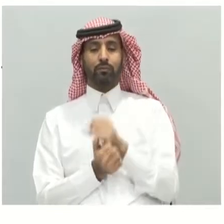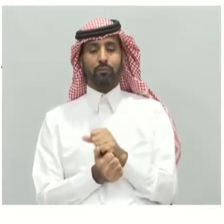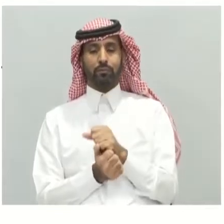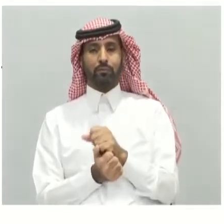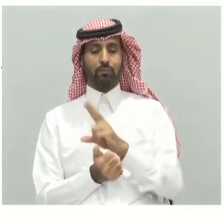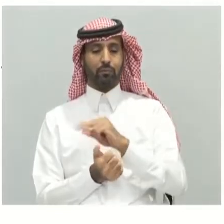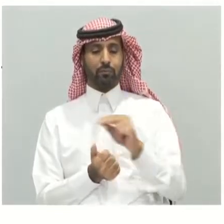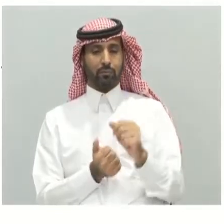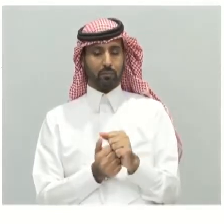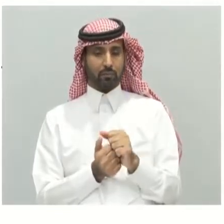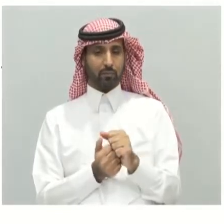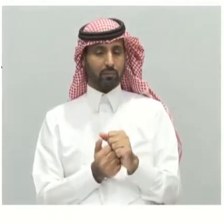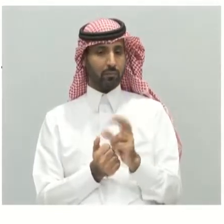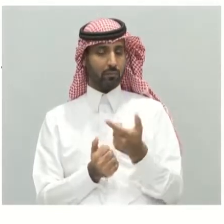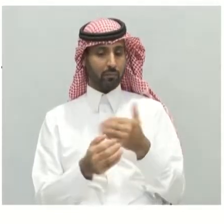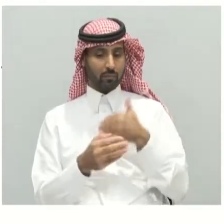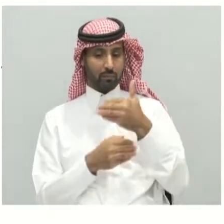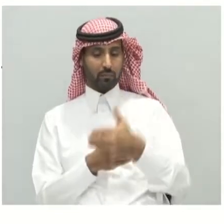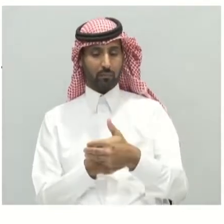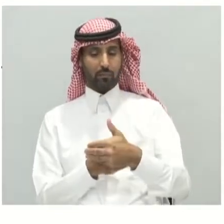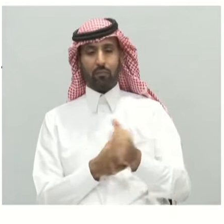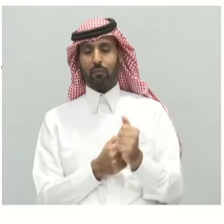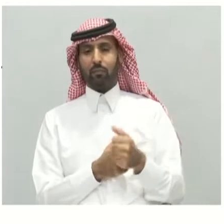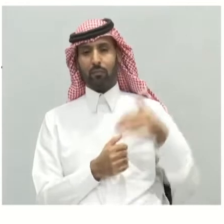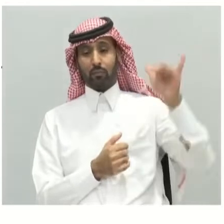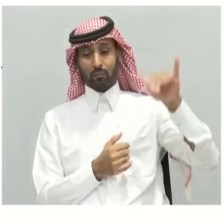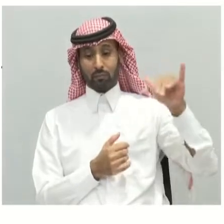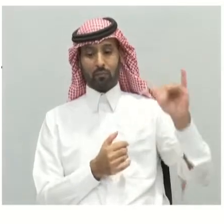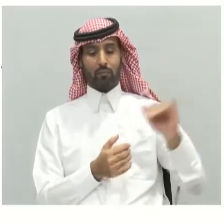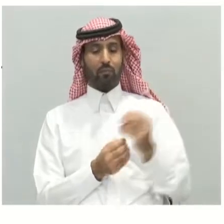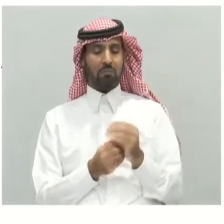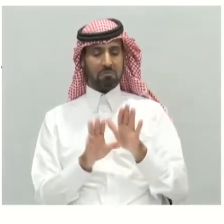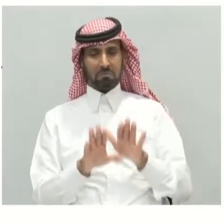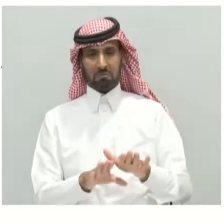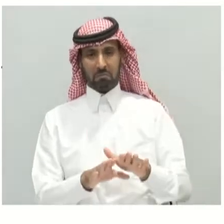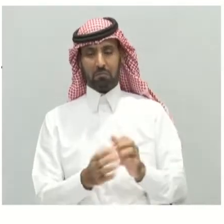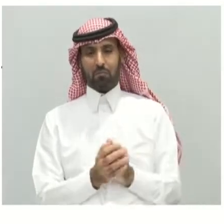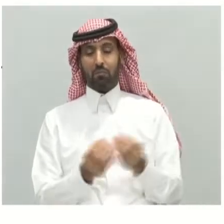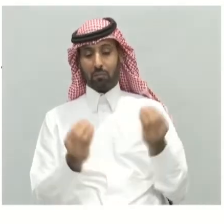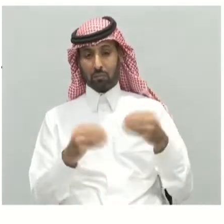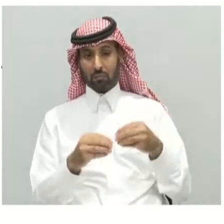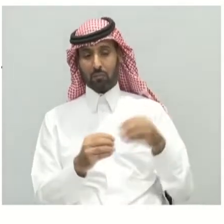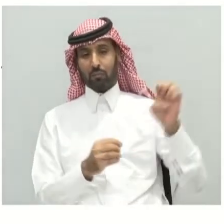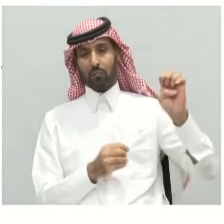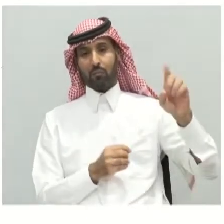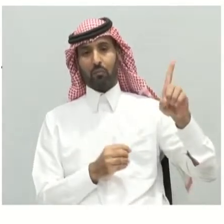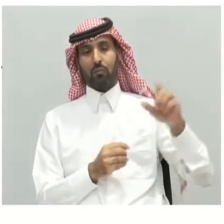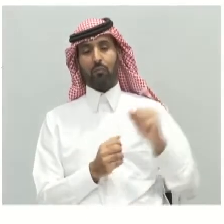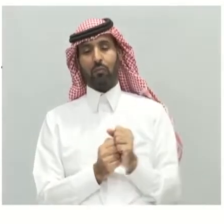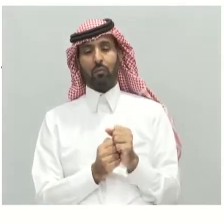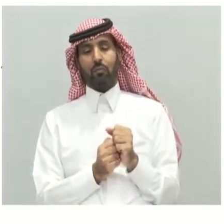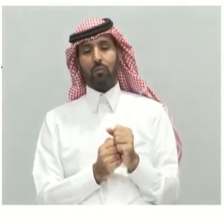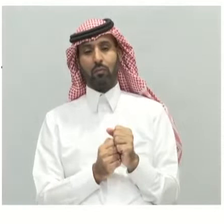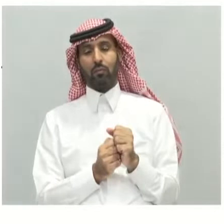if we have a vowel before the y, we don't do anything. We just add ed. Okay?